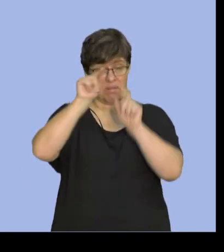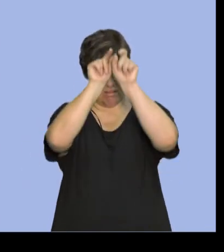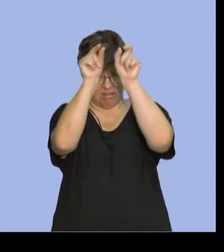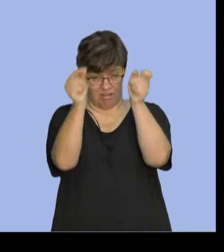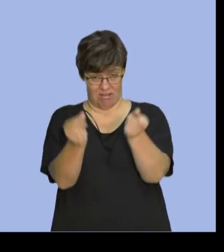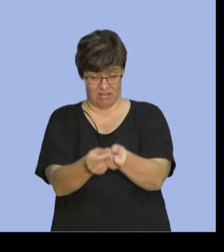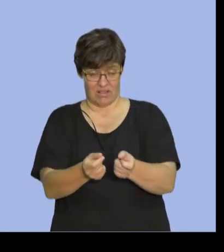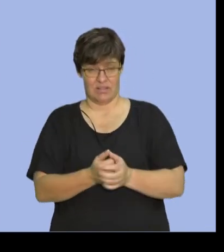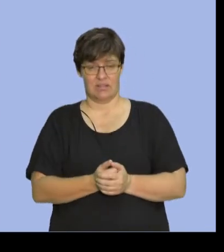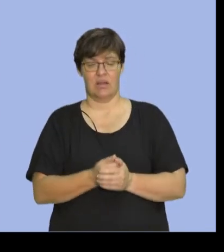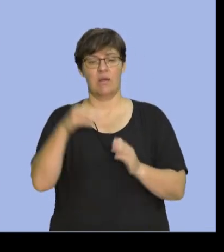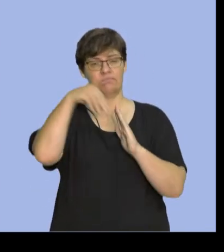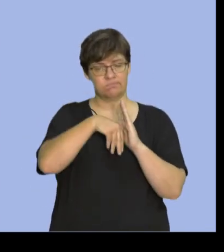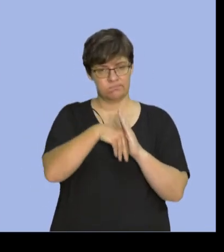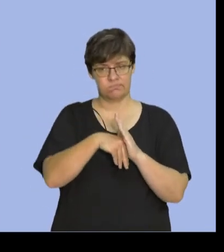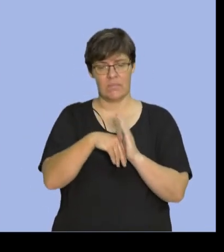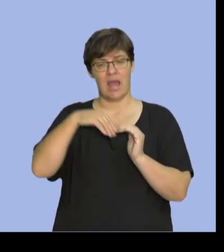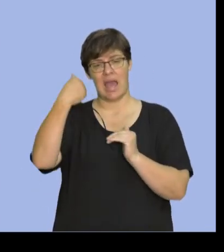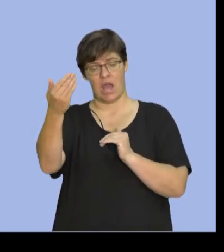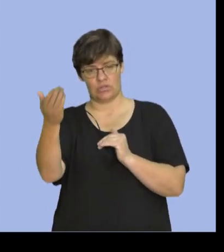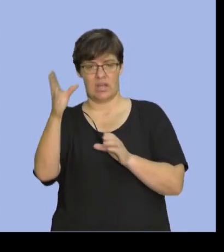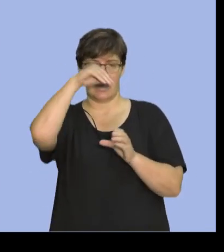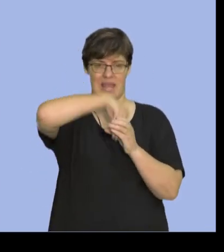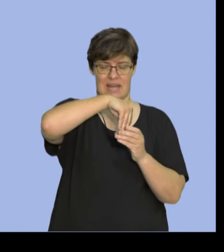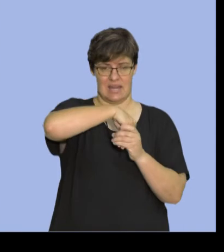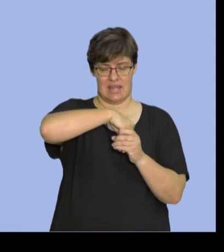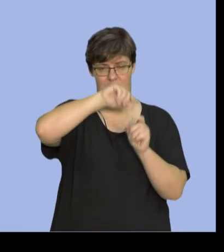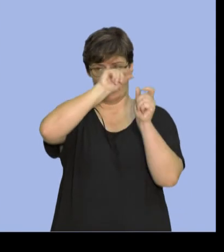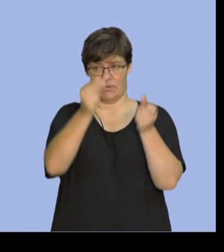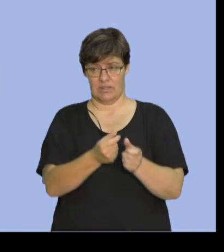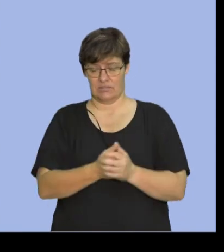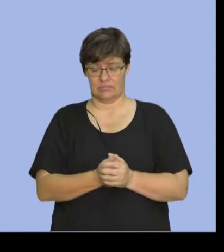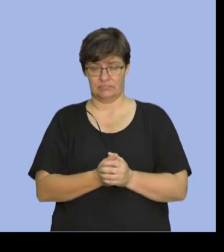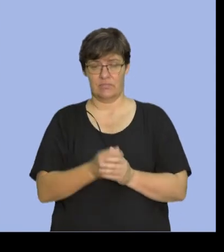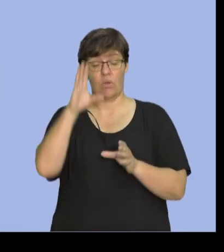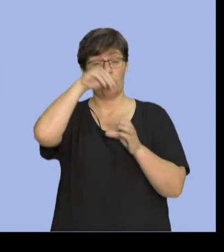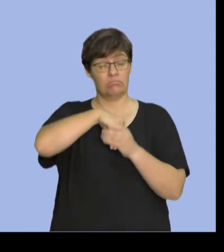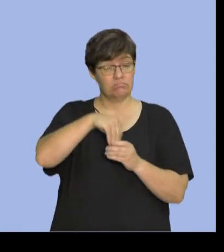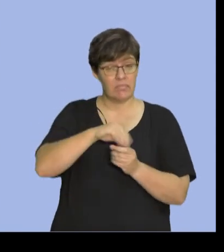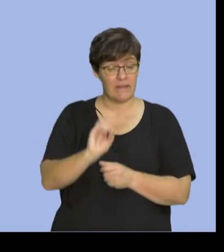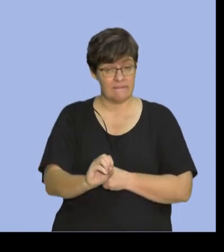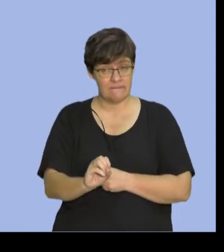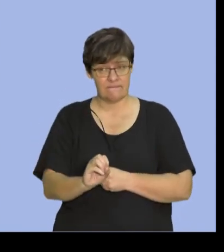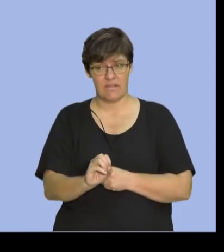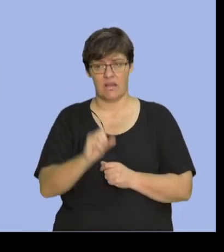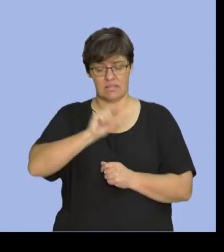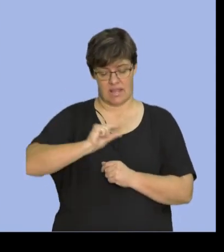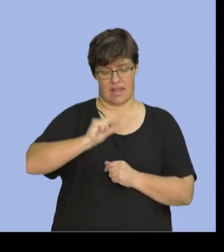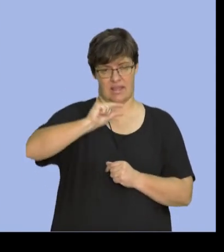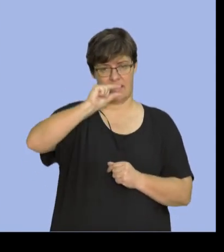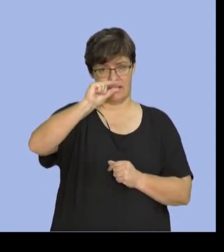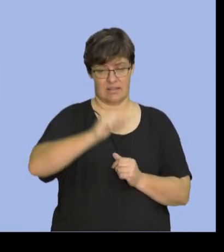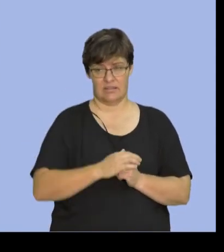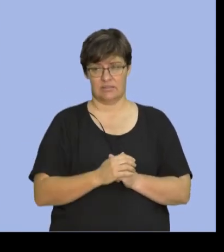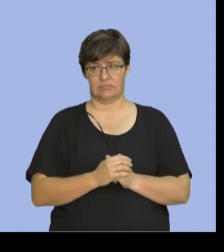which contains an outer membrane and an inner membrane. Within it, it has these stacks of